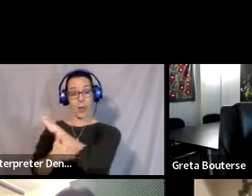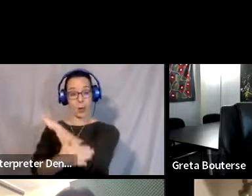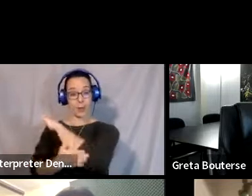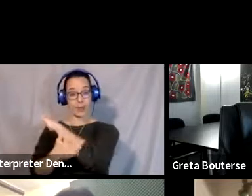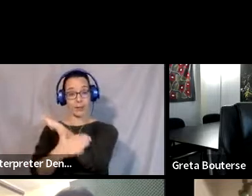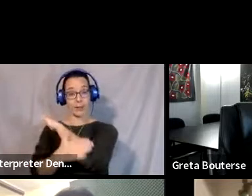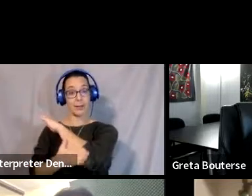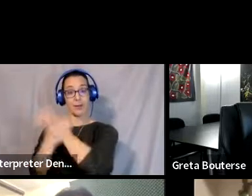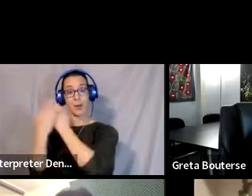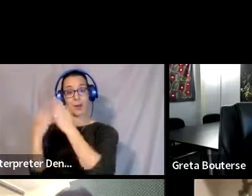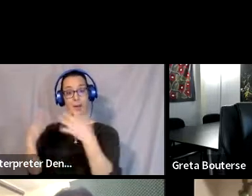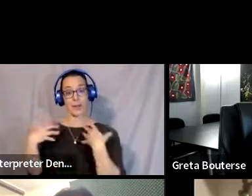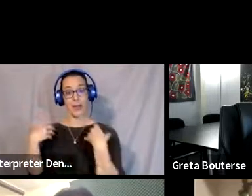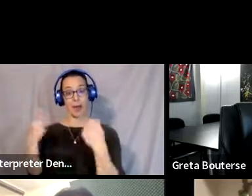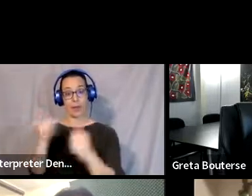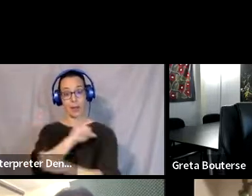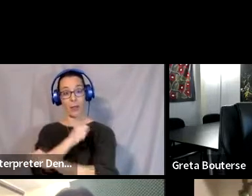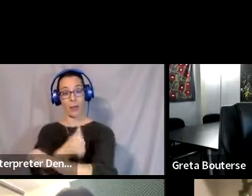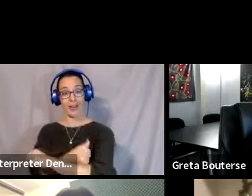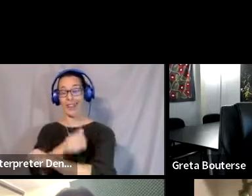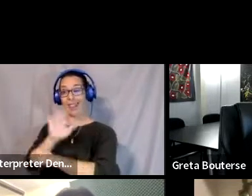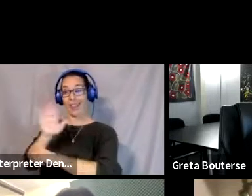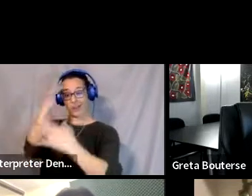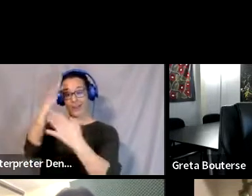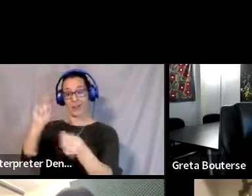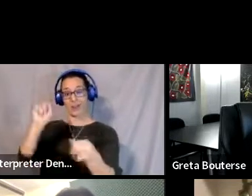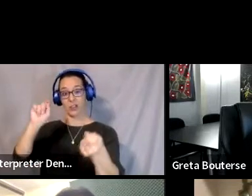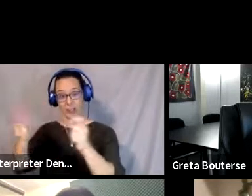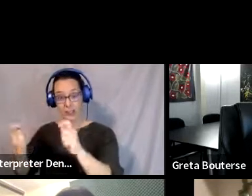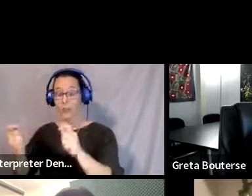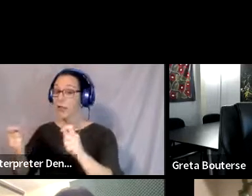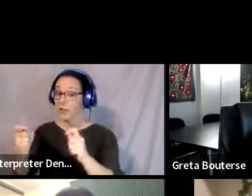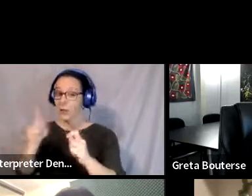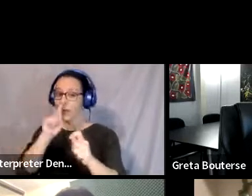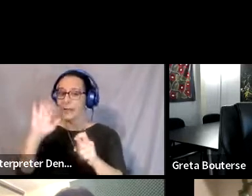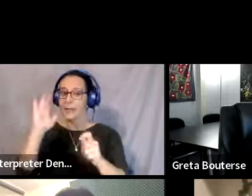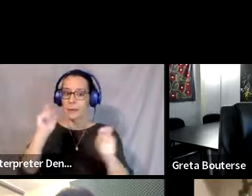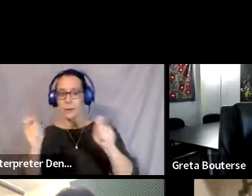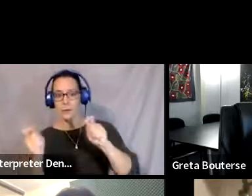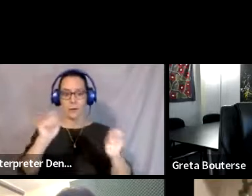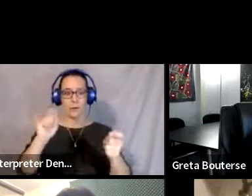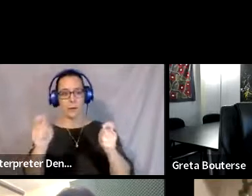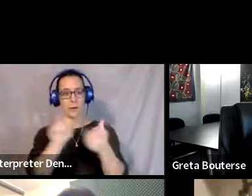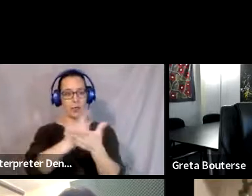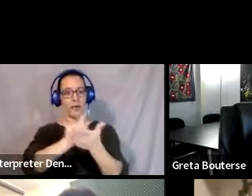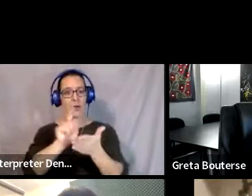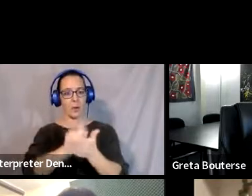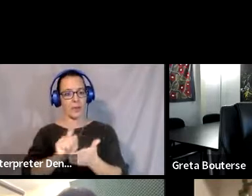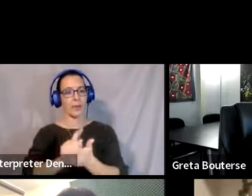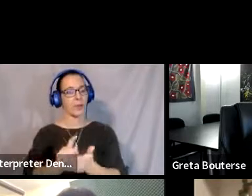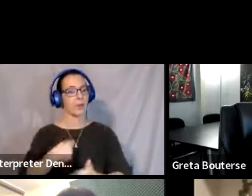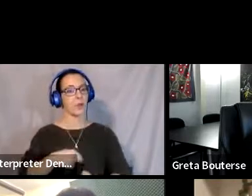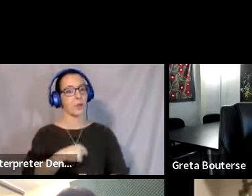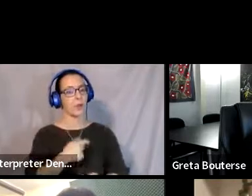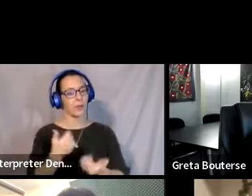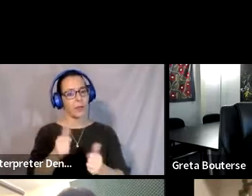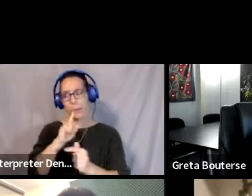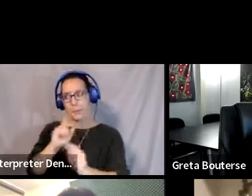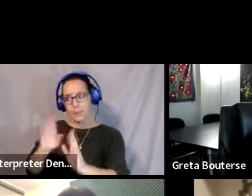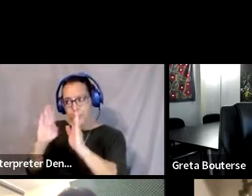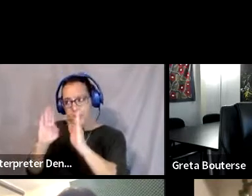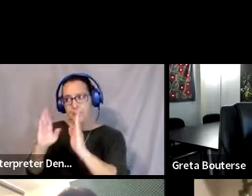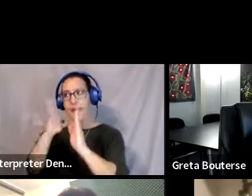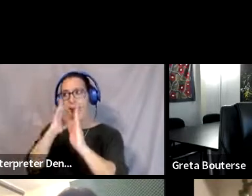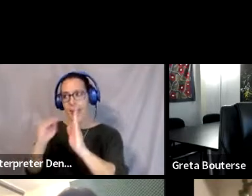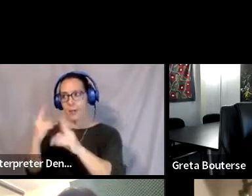public health authorities changes on a weekly basis. And so we're really trying to stay on top of that and how